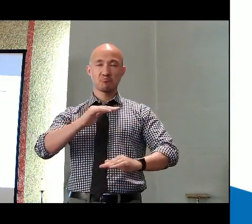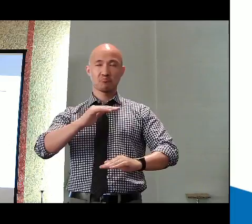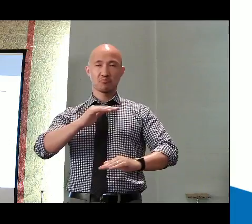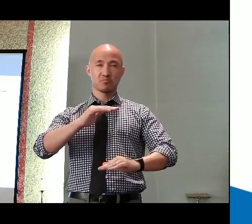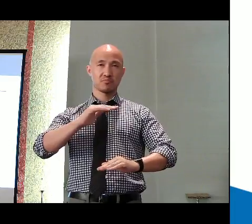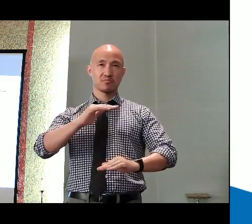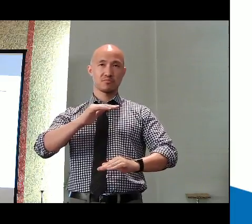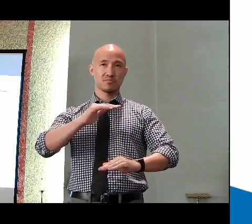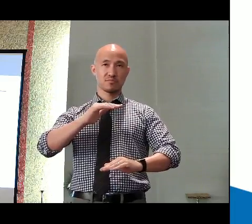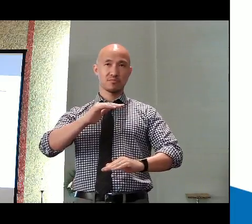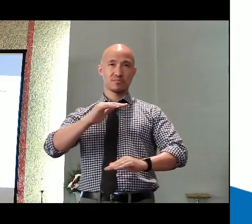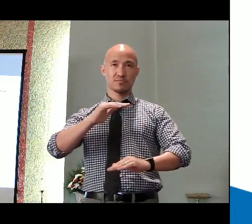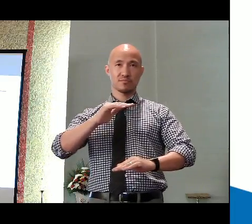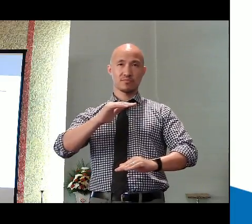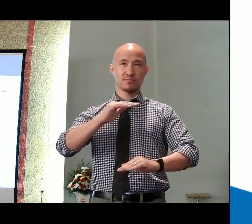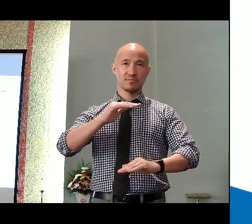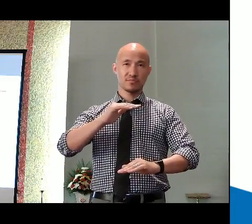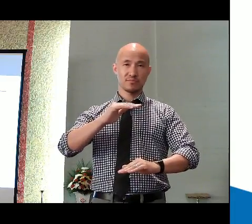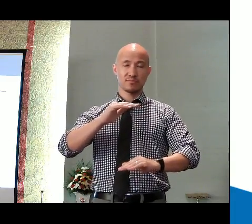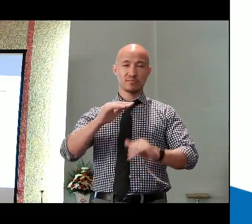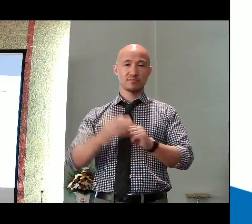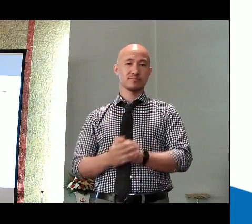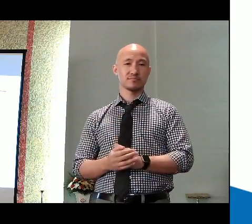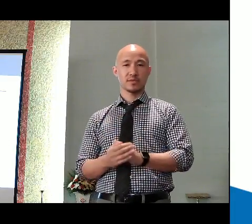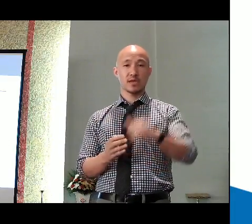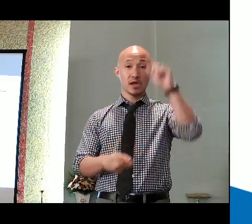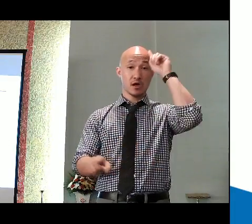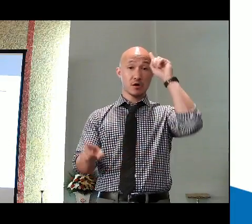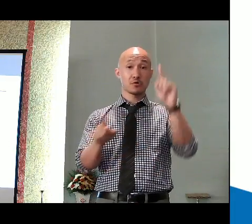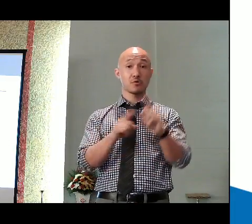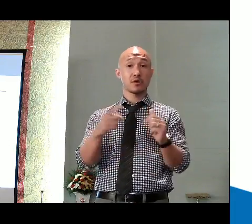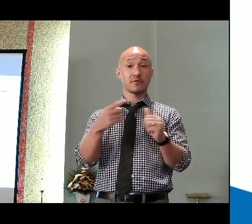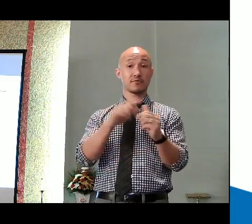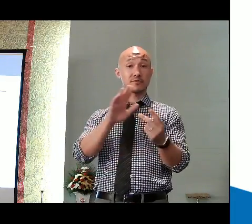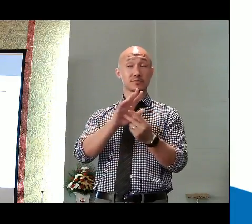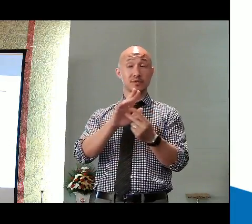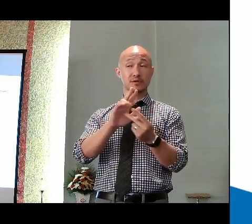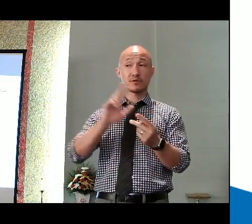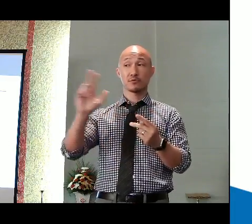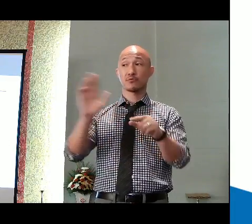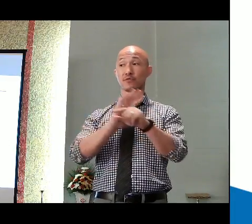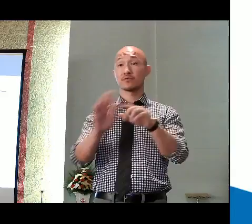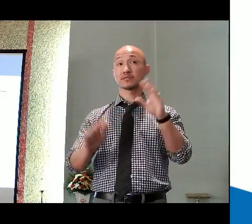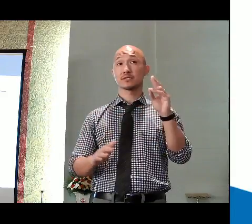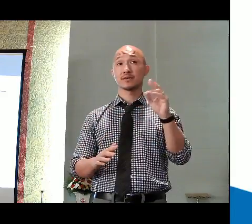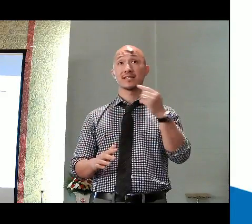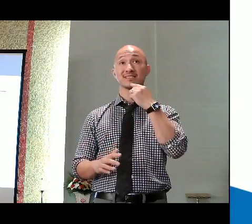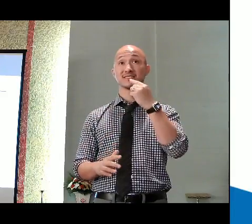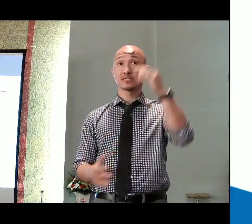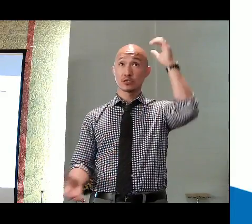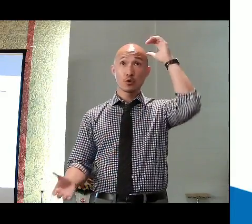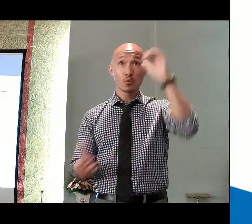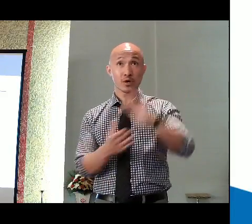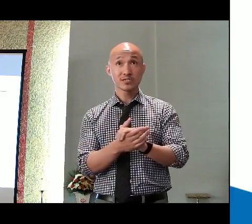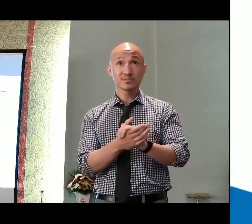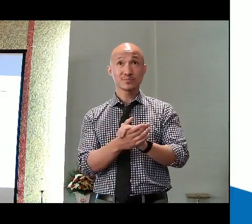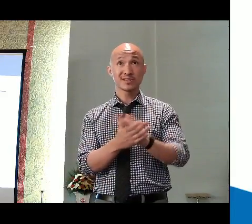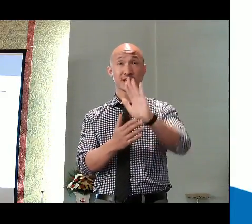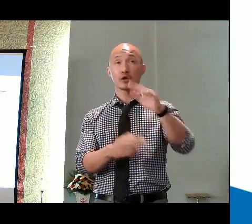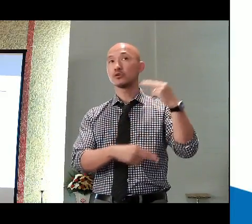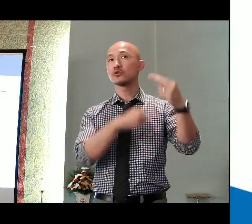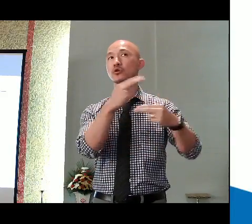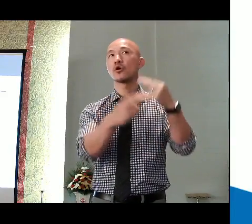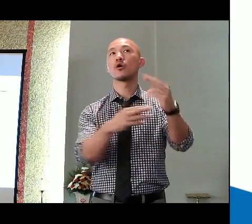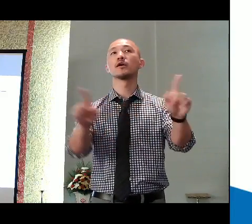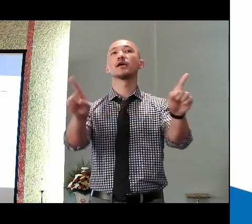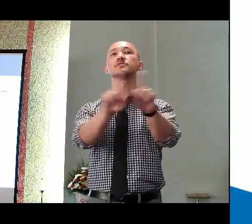there. He says, treat her as fellow heirs. So right away, the Holy Spirit wants us to understand that she's not the weaker